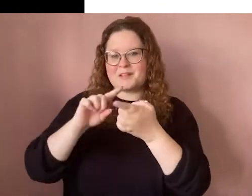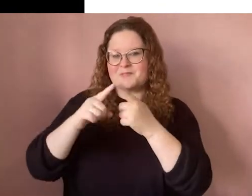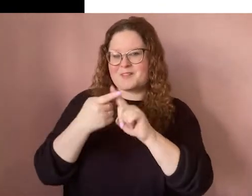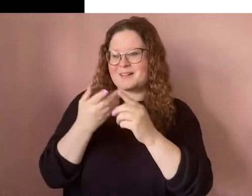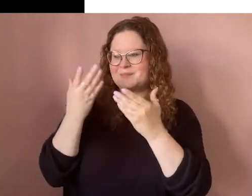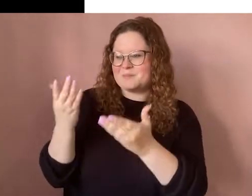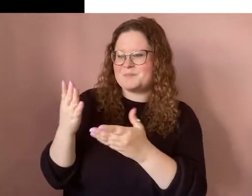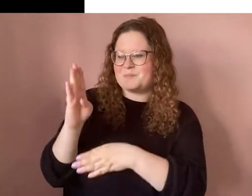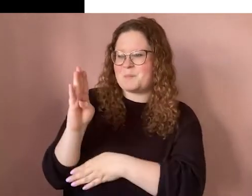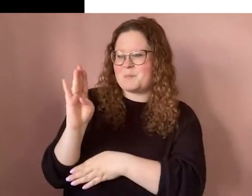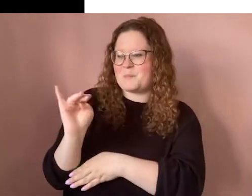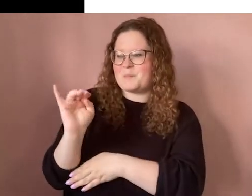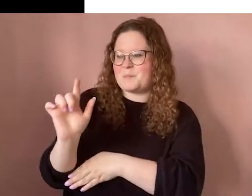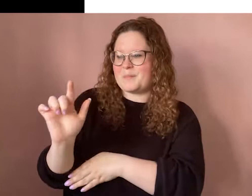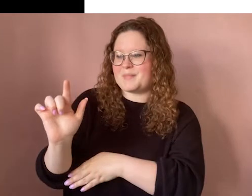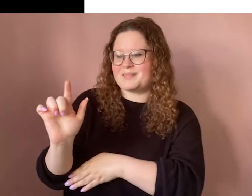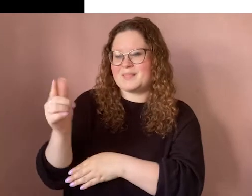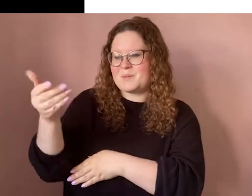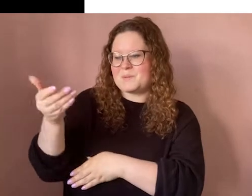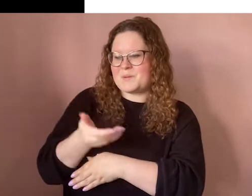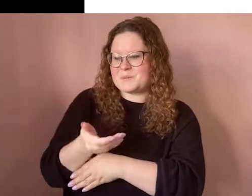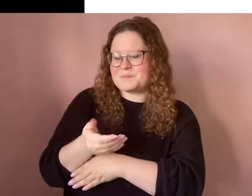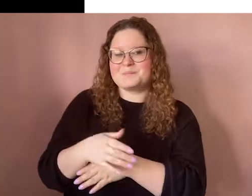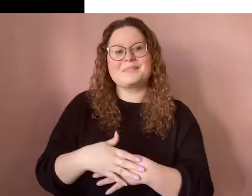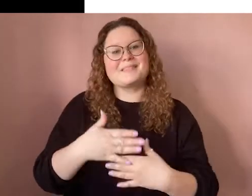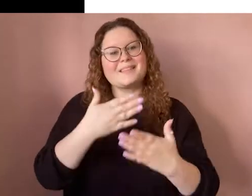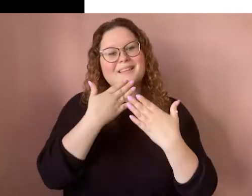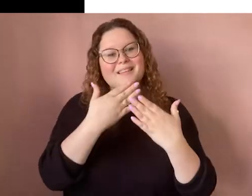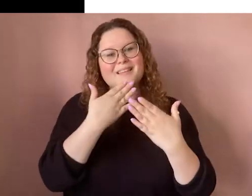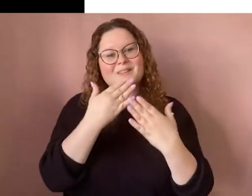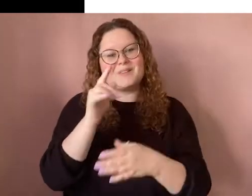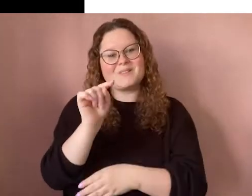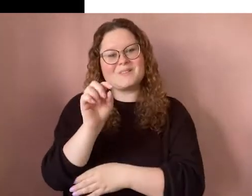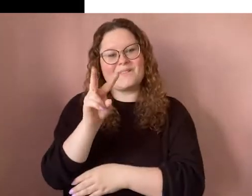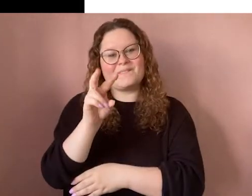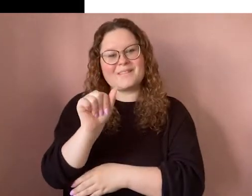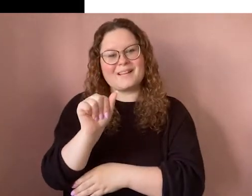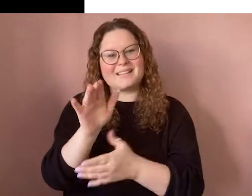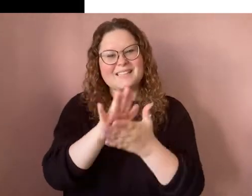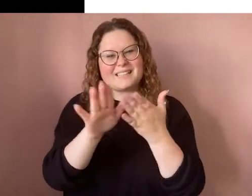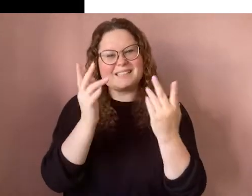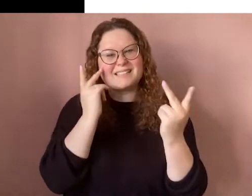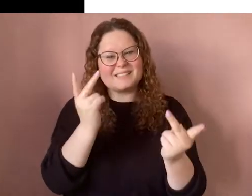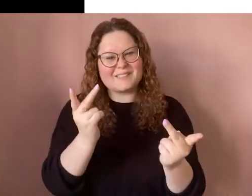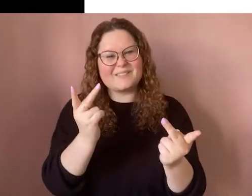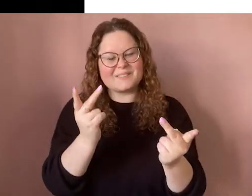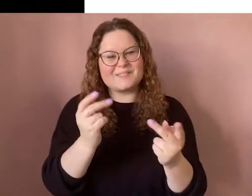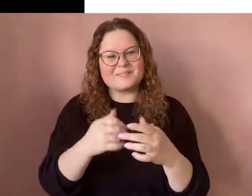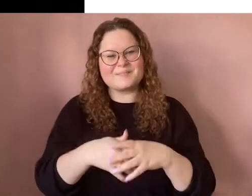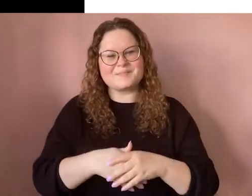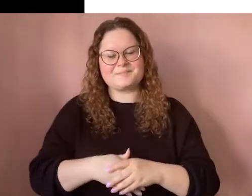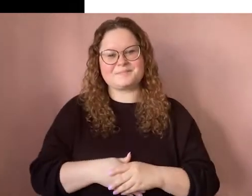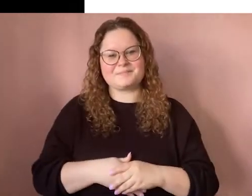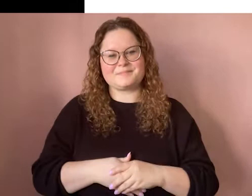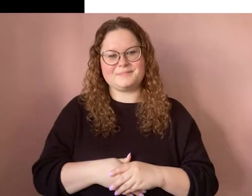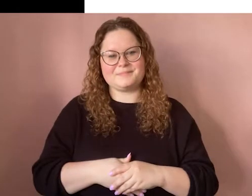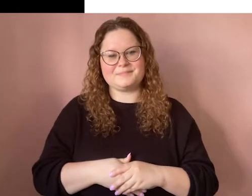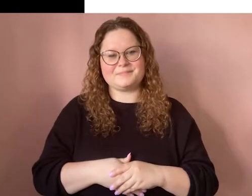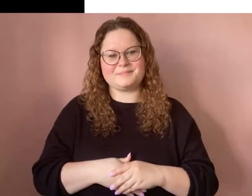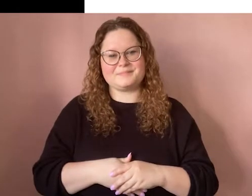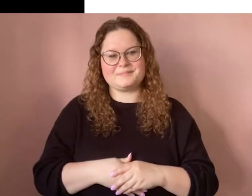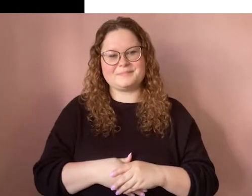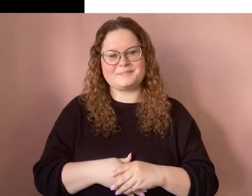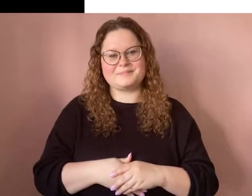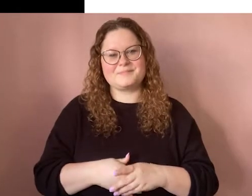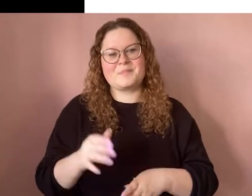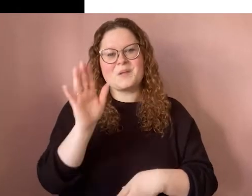Welcome, Bill. Thank you so much, Tova. It's just great to see you. I kind of quivered. Your voice